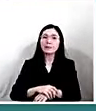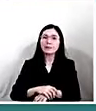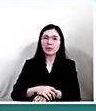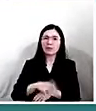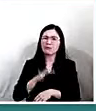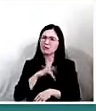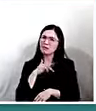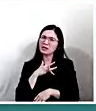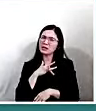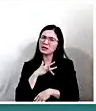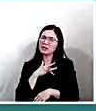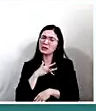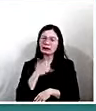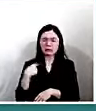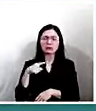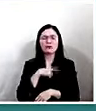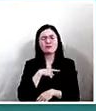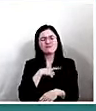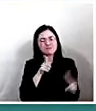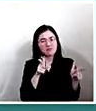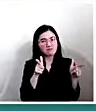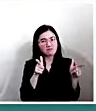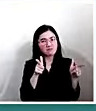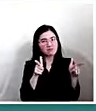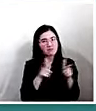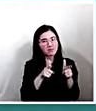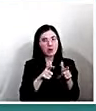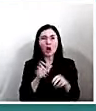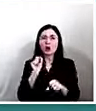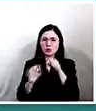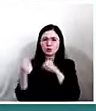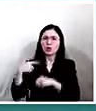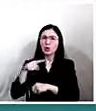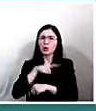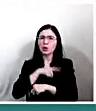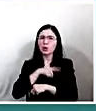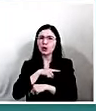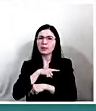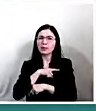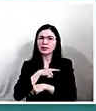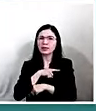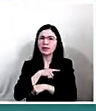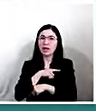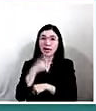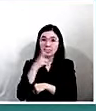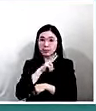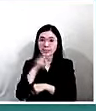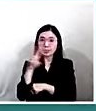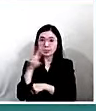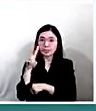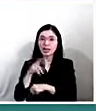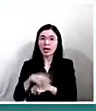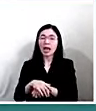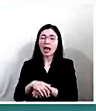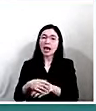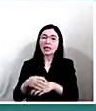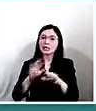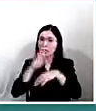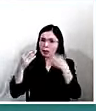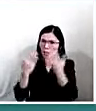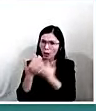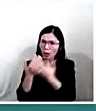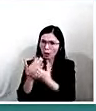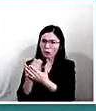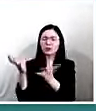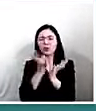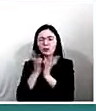mere grasshoppers, and so we must have seen to them." At this, the whole community broke out with